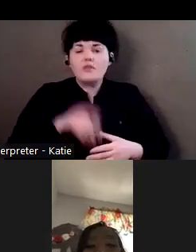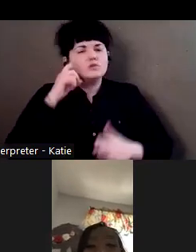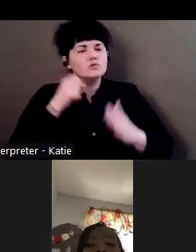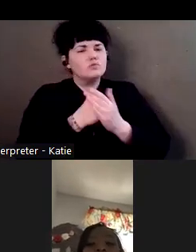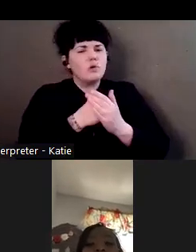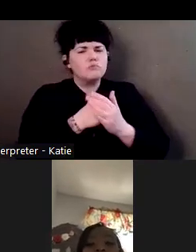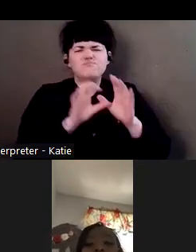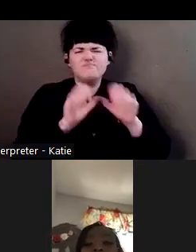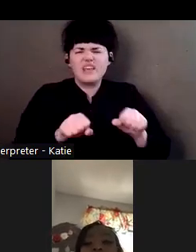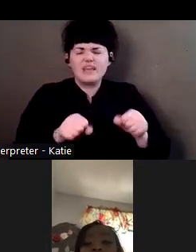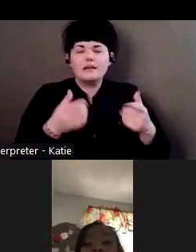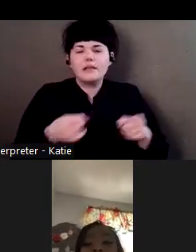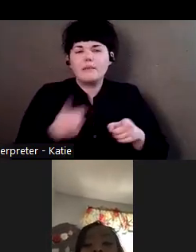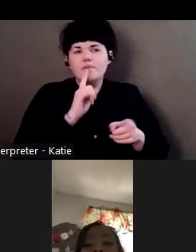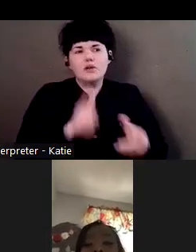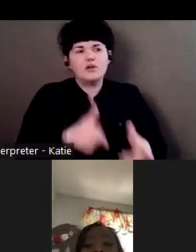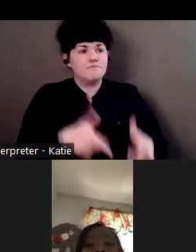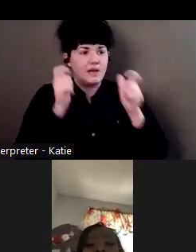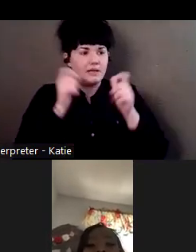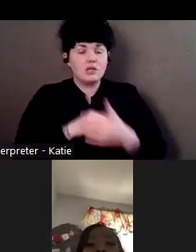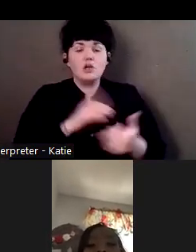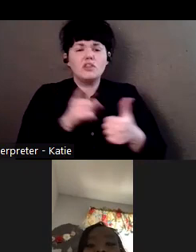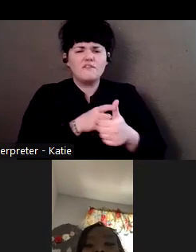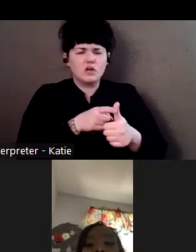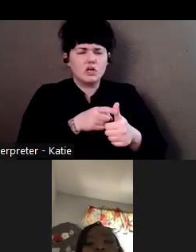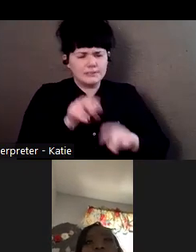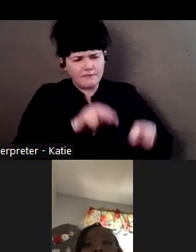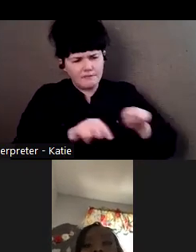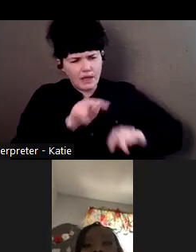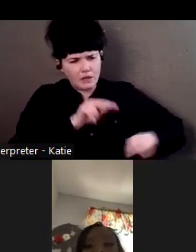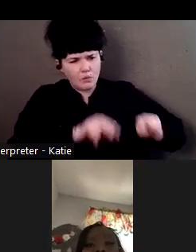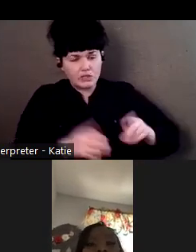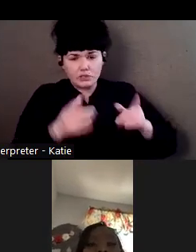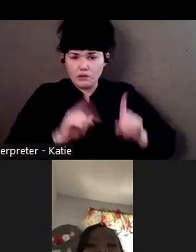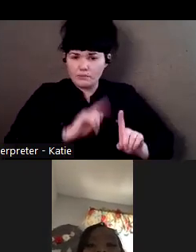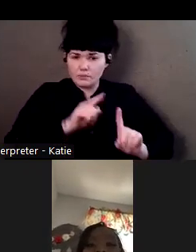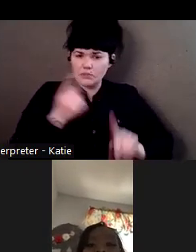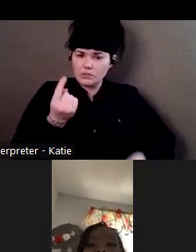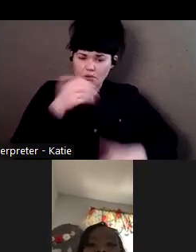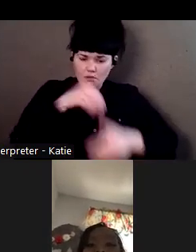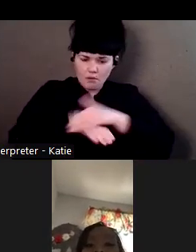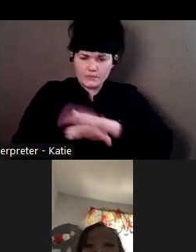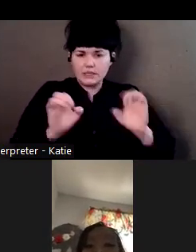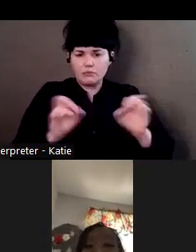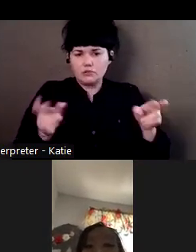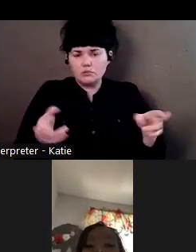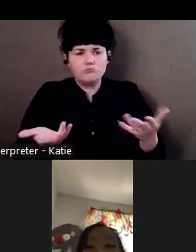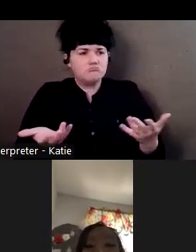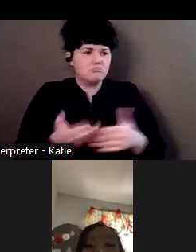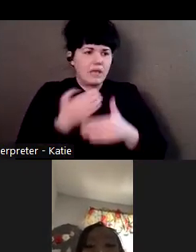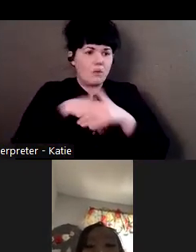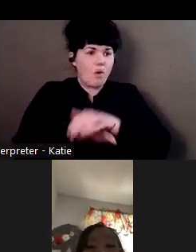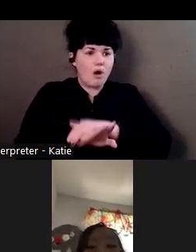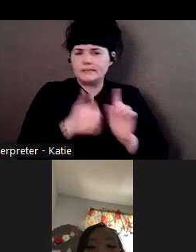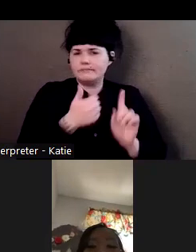very rapid. So the initial evaluation does happen at triage. When someone comes in the emergency room via, walk in by their own